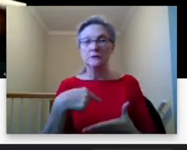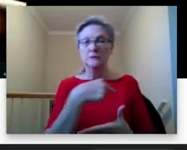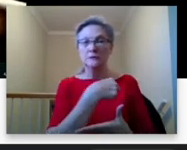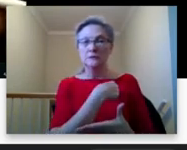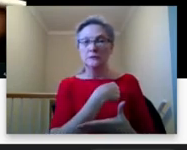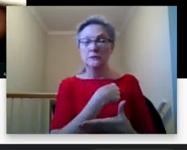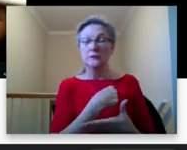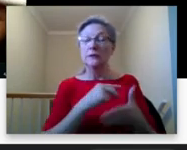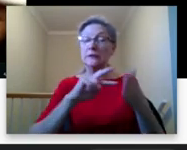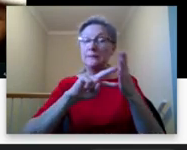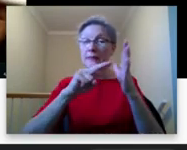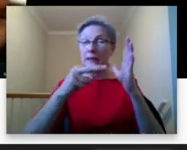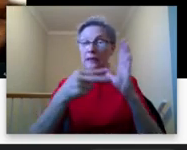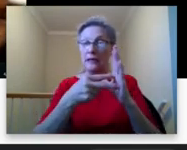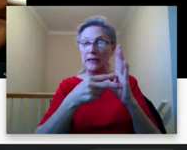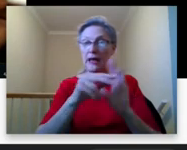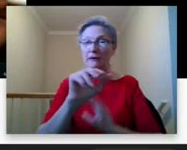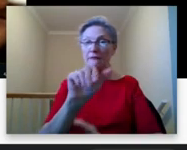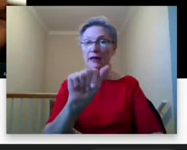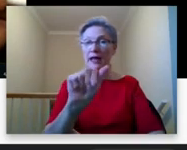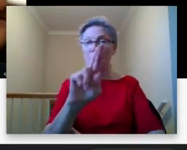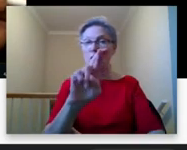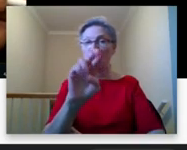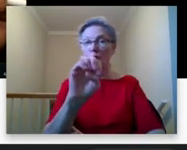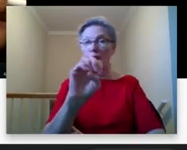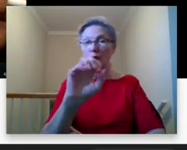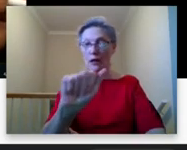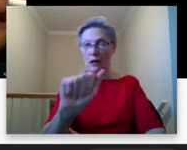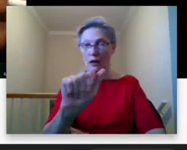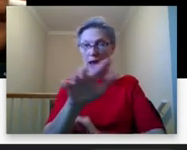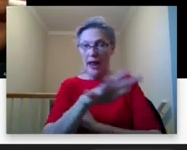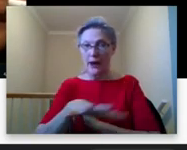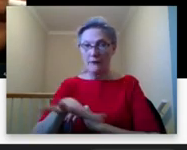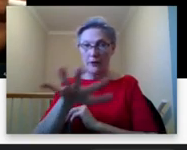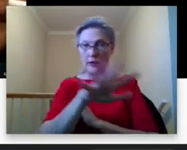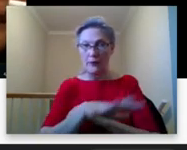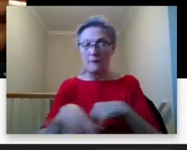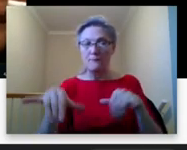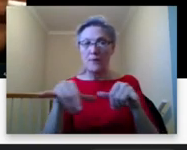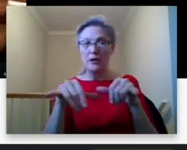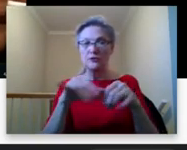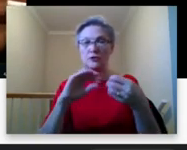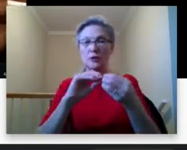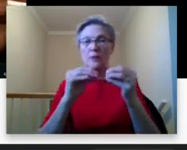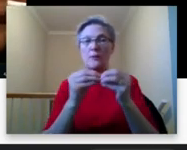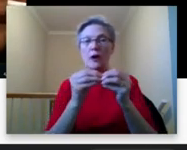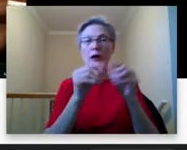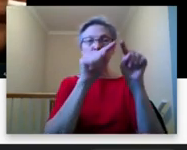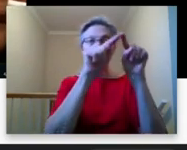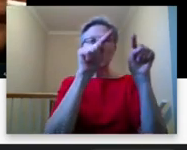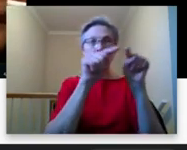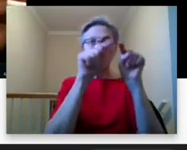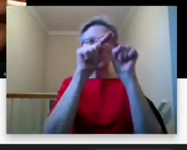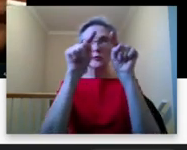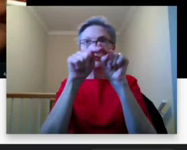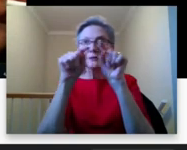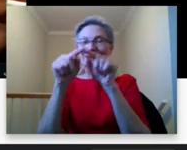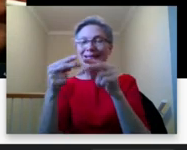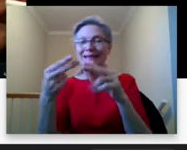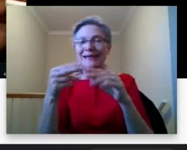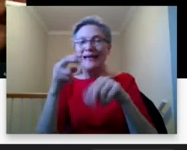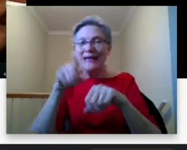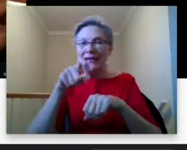mathematical definition of area is that it's the measure of the number of square units needed to cover a flat surface